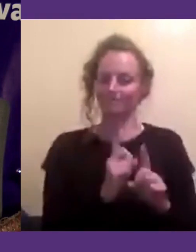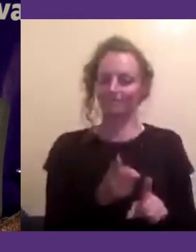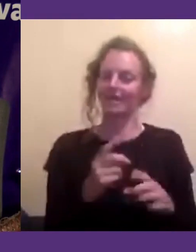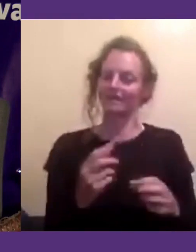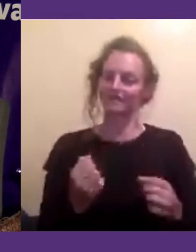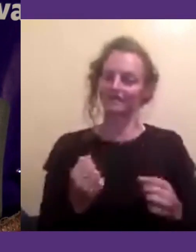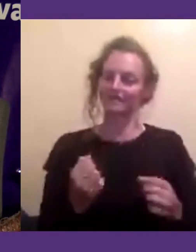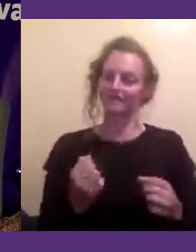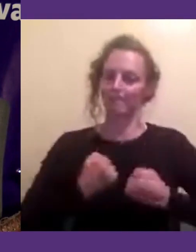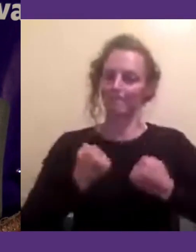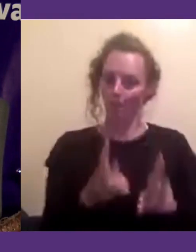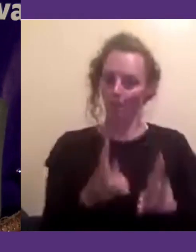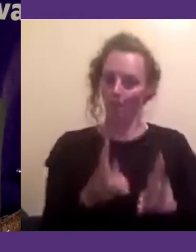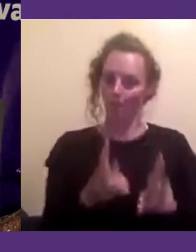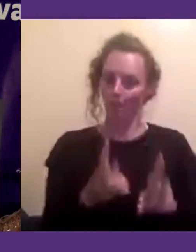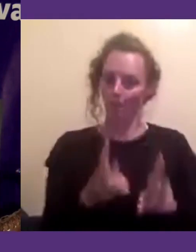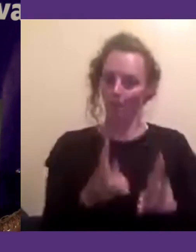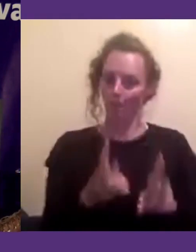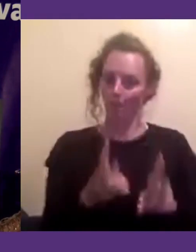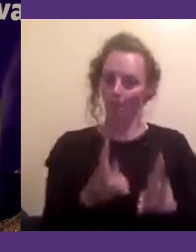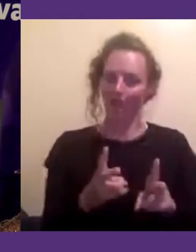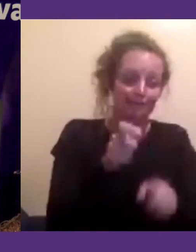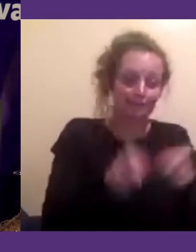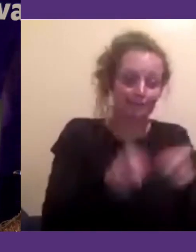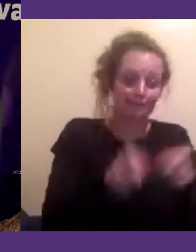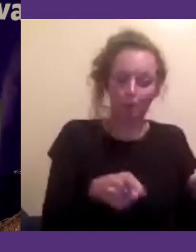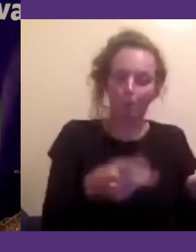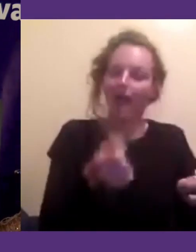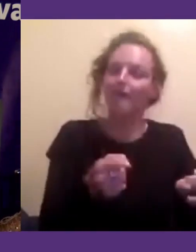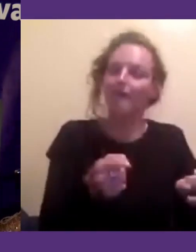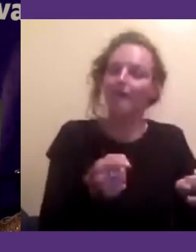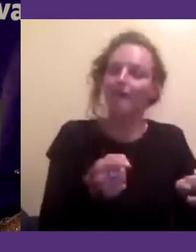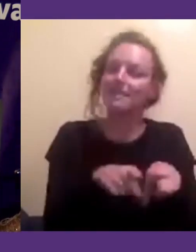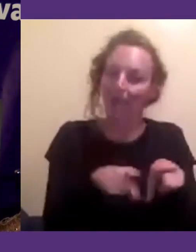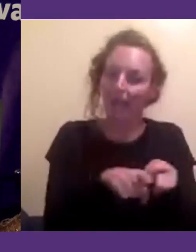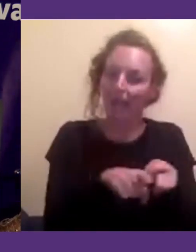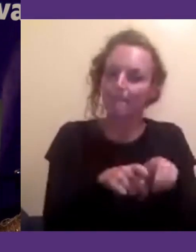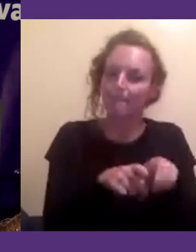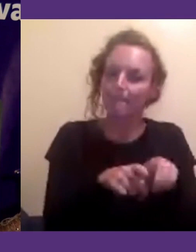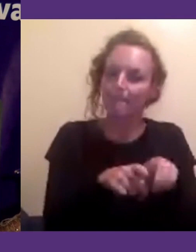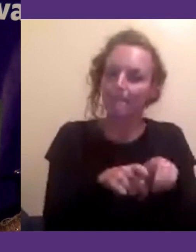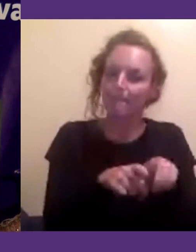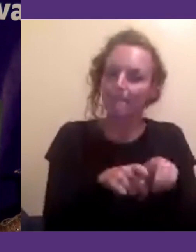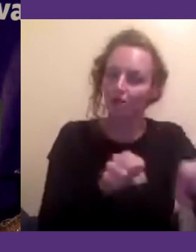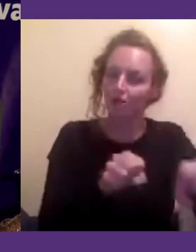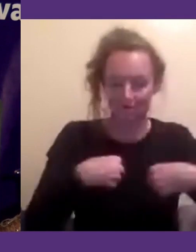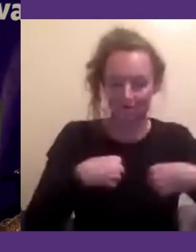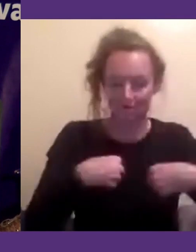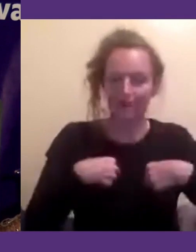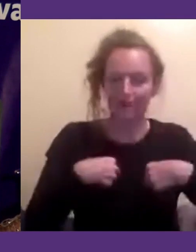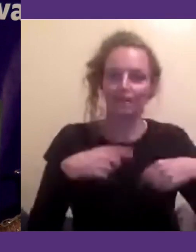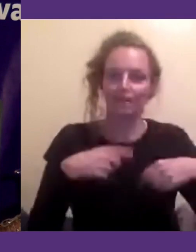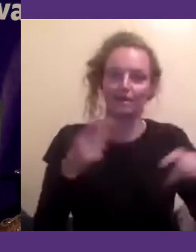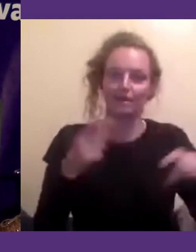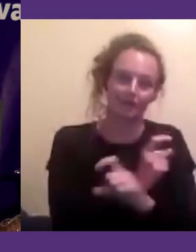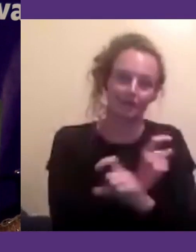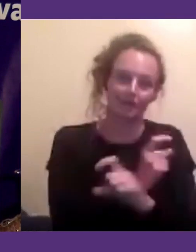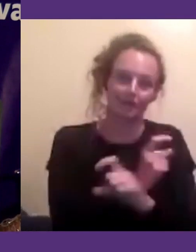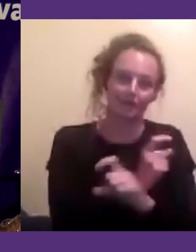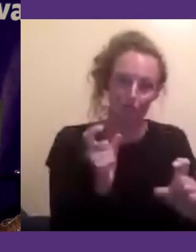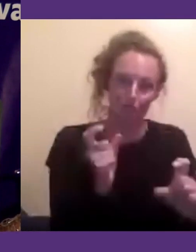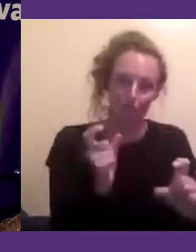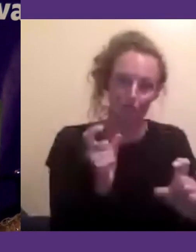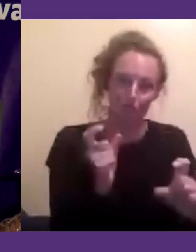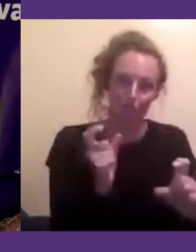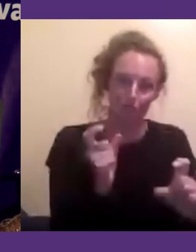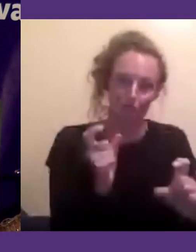Yeah. The opposite of what you're saying, Shani, about I'm not here to talk about neurodiversity. That's not. I'm not your neurodiversity correspondent. Yeah. Simply creating